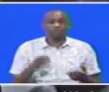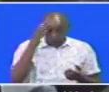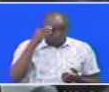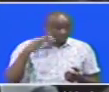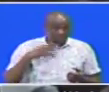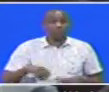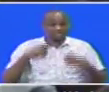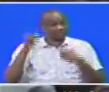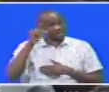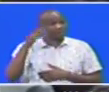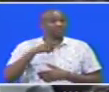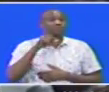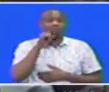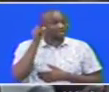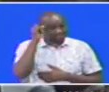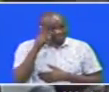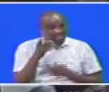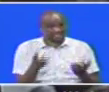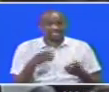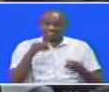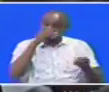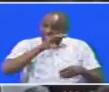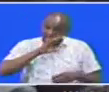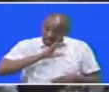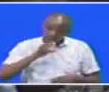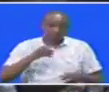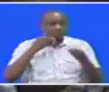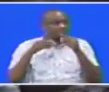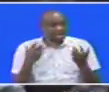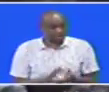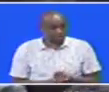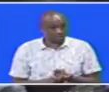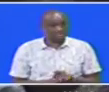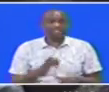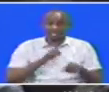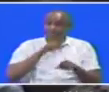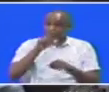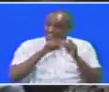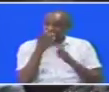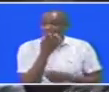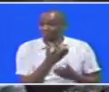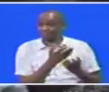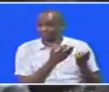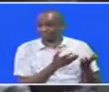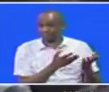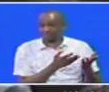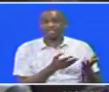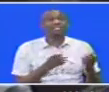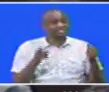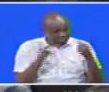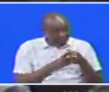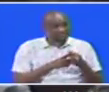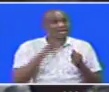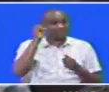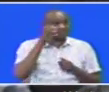anaishi Nairobi juu ya haelewi maneno ya Busia vile yanaendelea. Kwa hivyo lakini ukiona hii team kama ni wabunge saba wote ambao